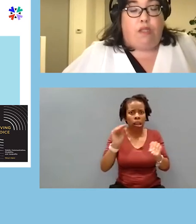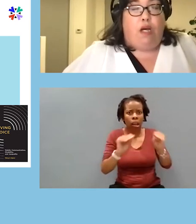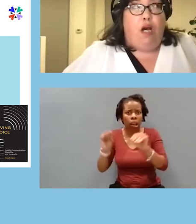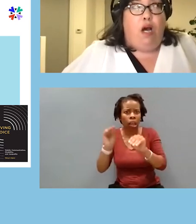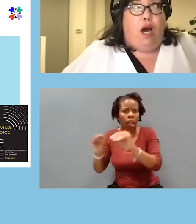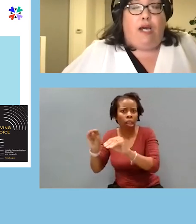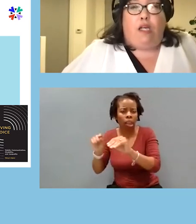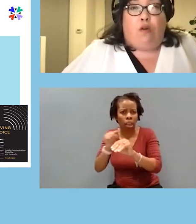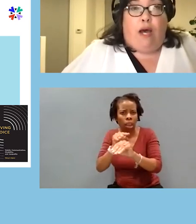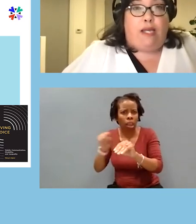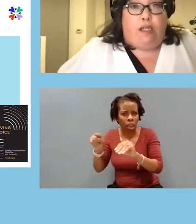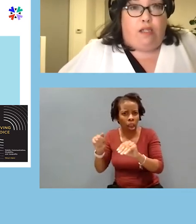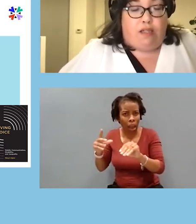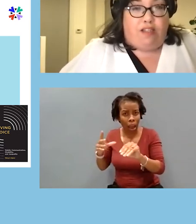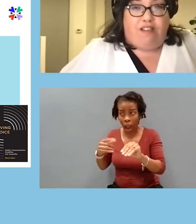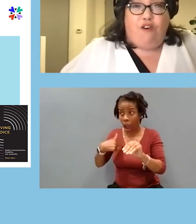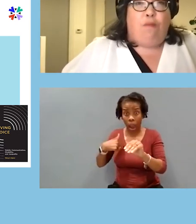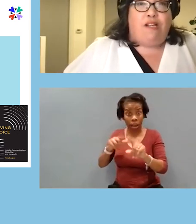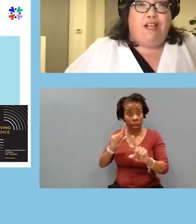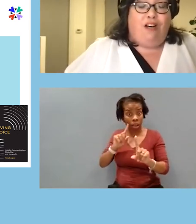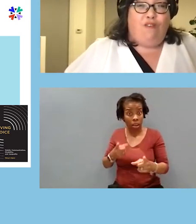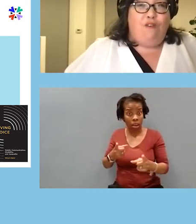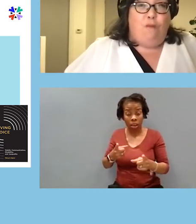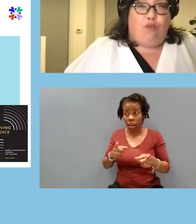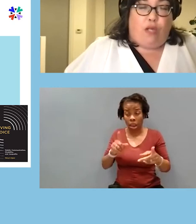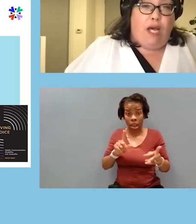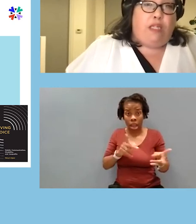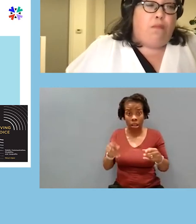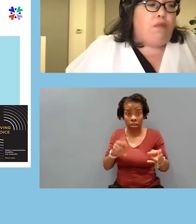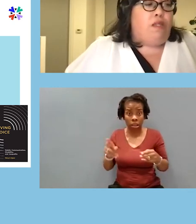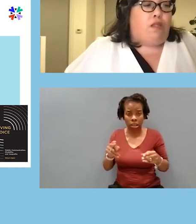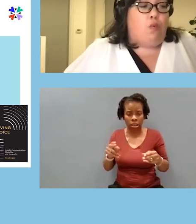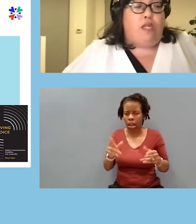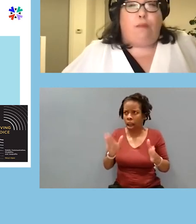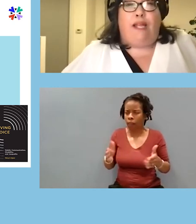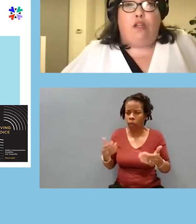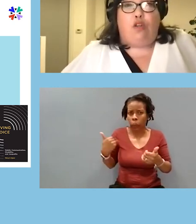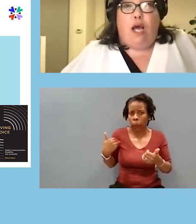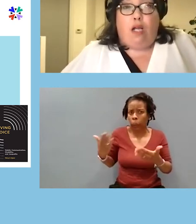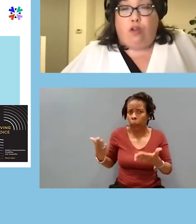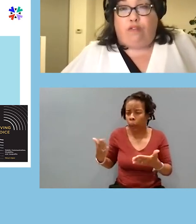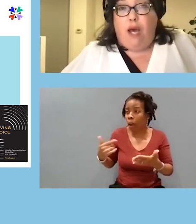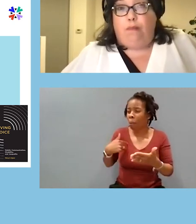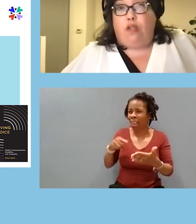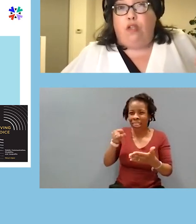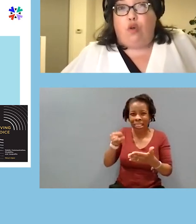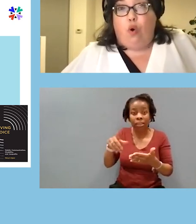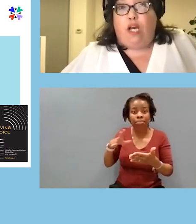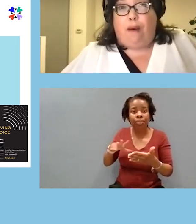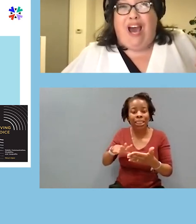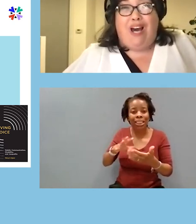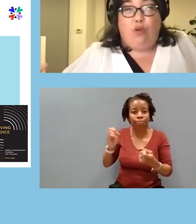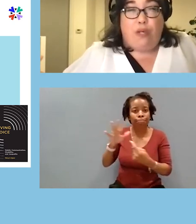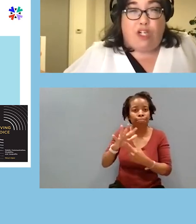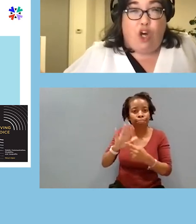There's something I cannot edit the film itself. So that is something that we spent a lot of time